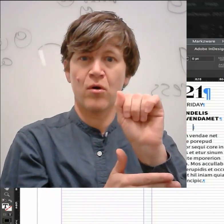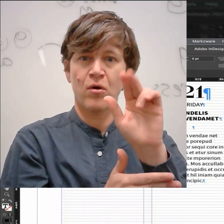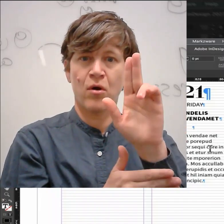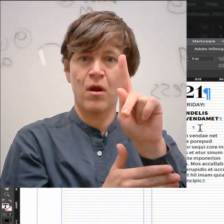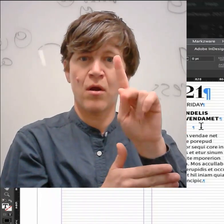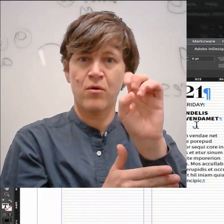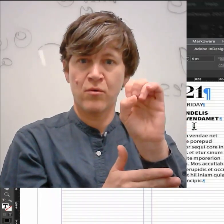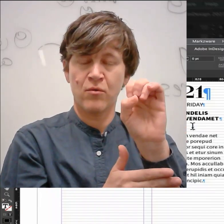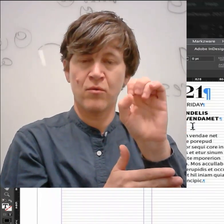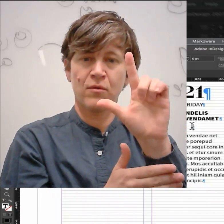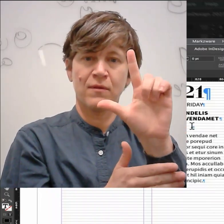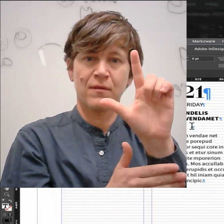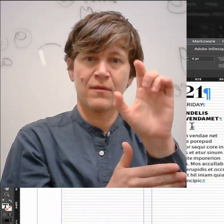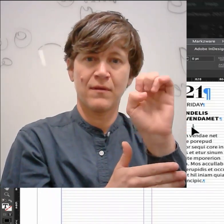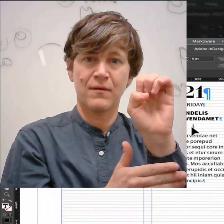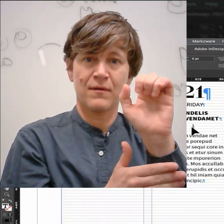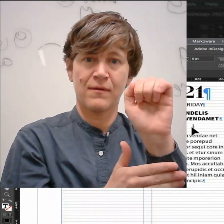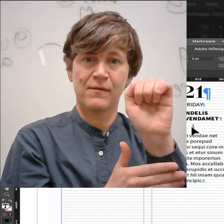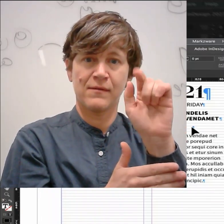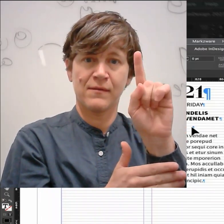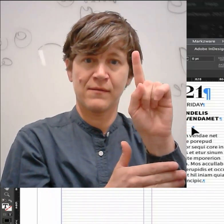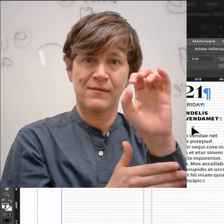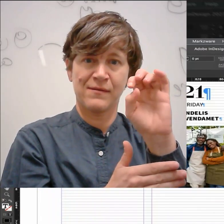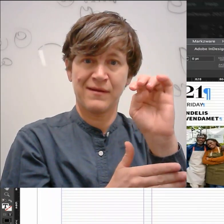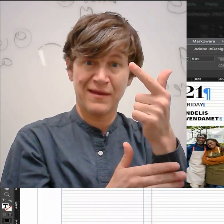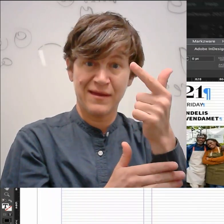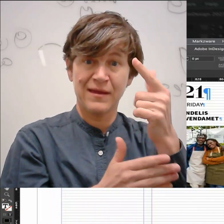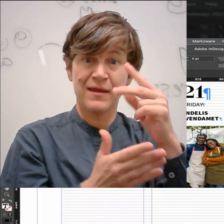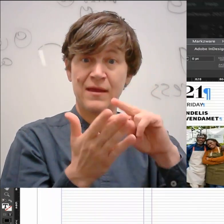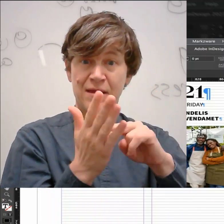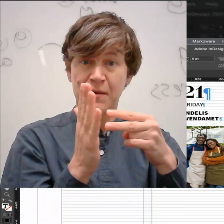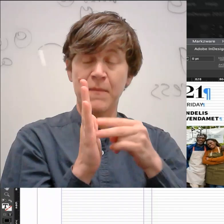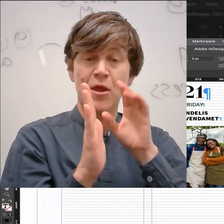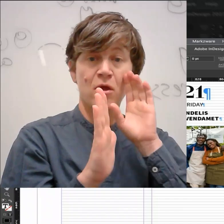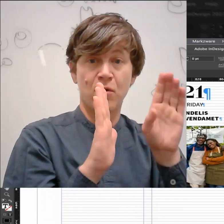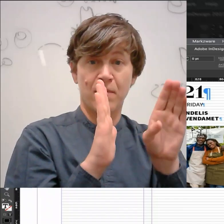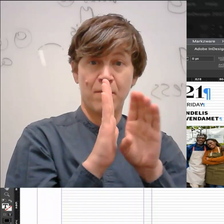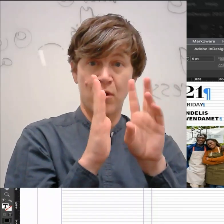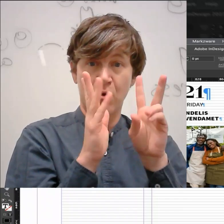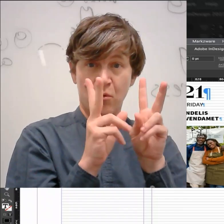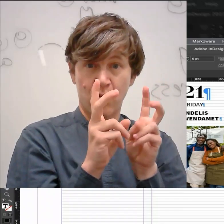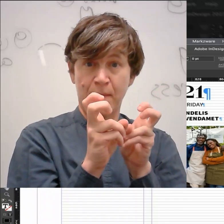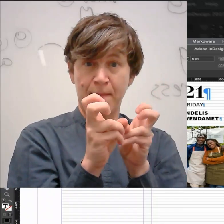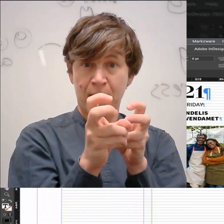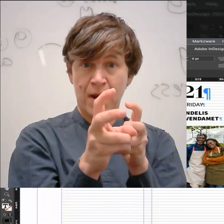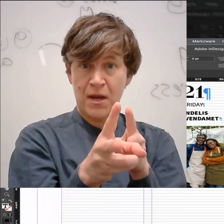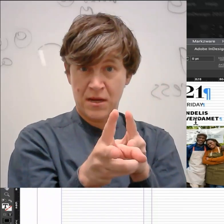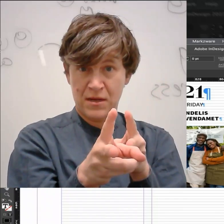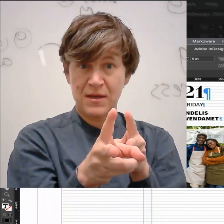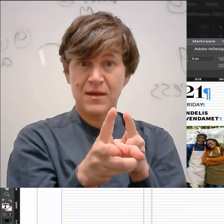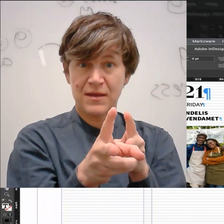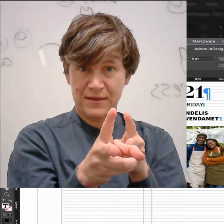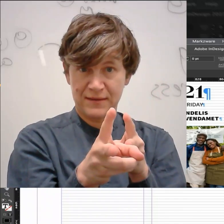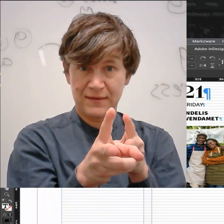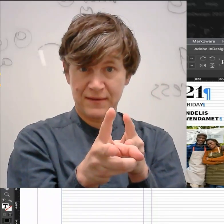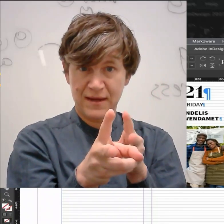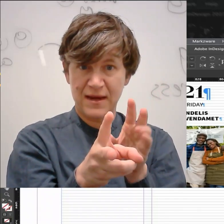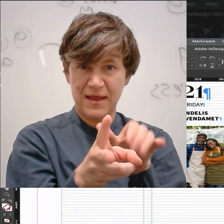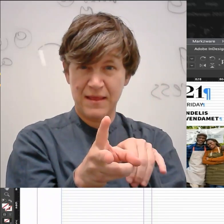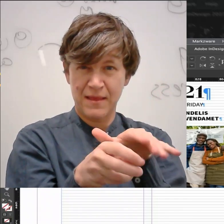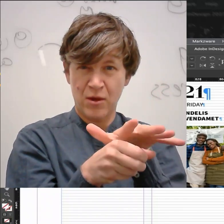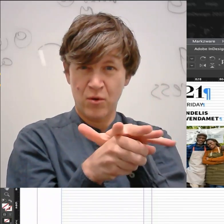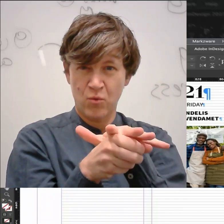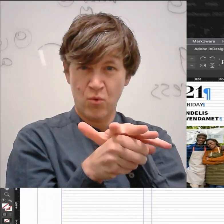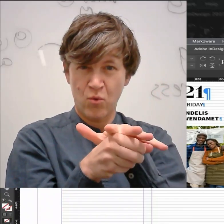that when an image is pasted, Command or Control V, onto that line, the height of